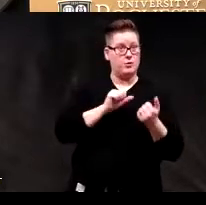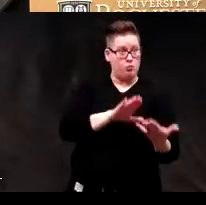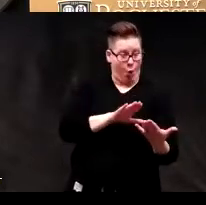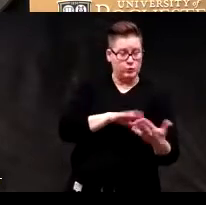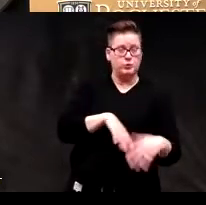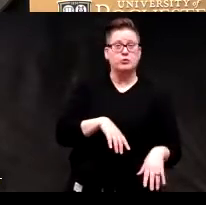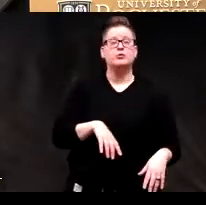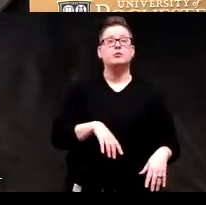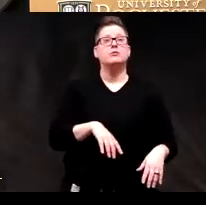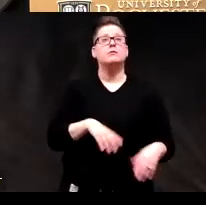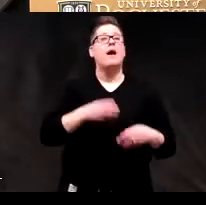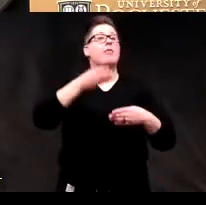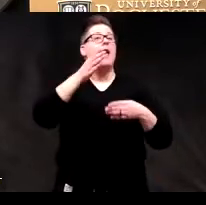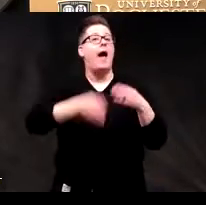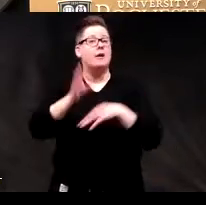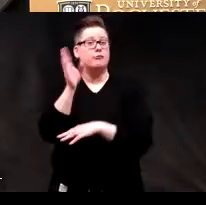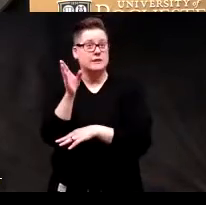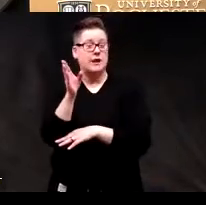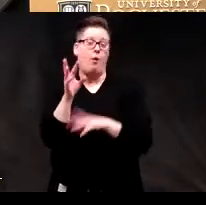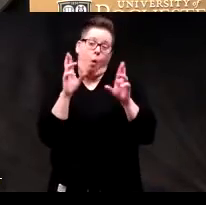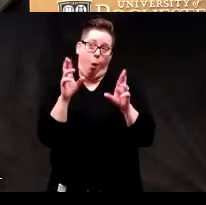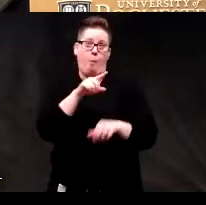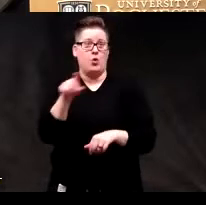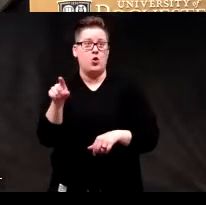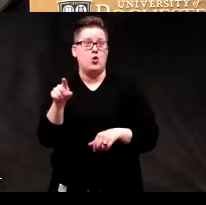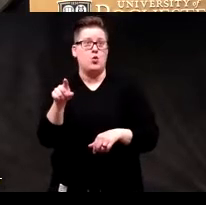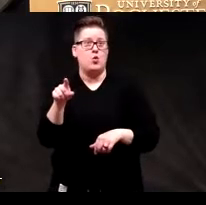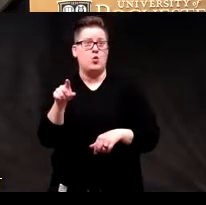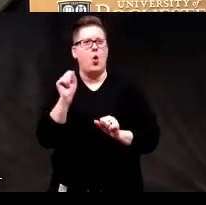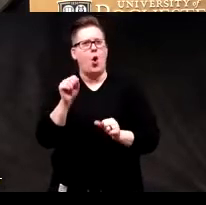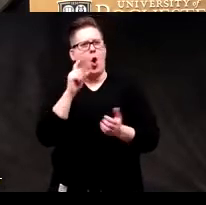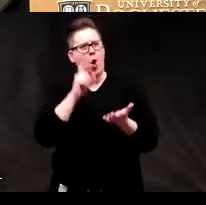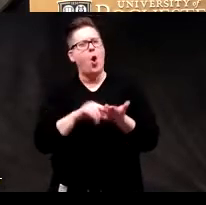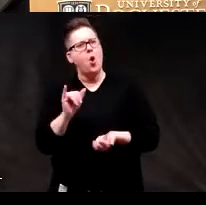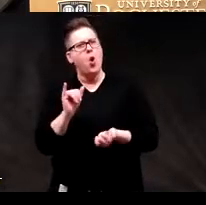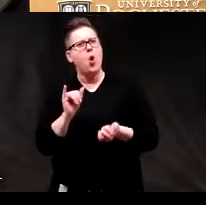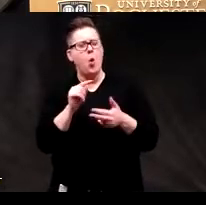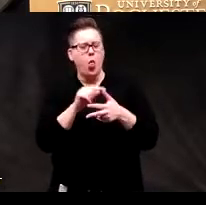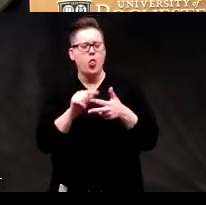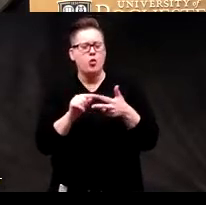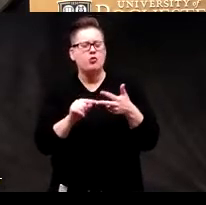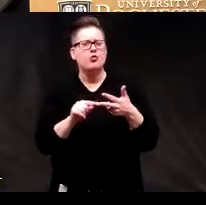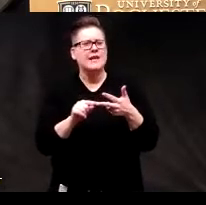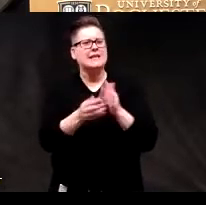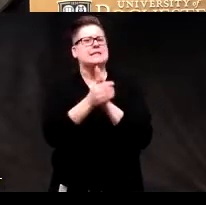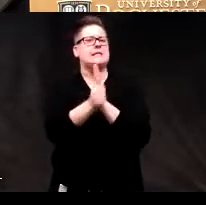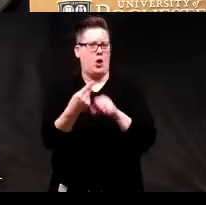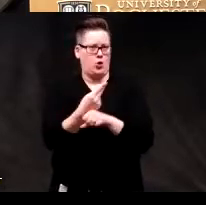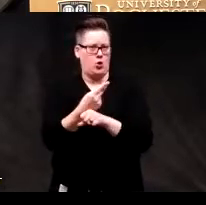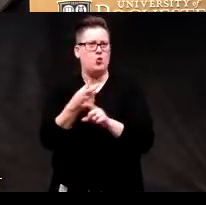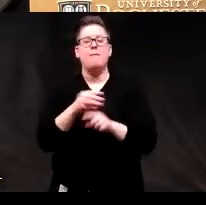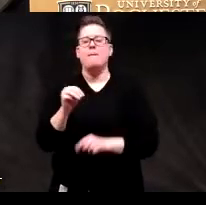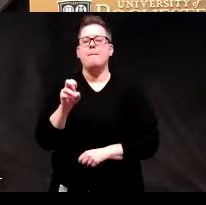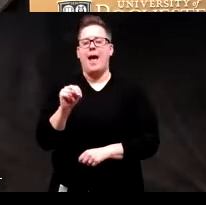approach. At the end of this presentation, I hope that you can identify at least 3 mentalization techniques that I'll speak